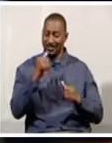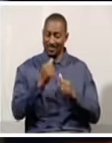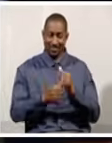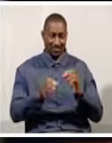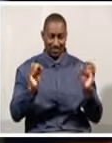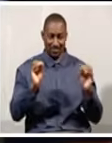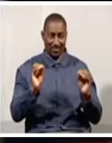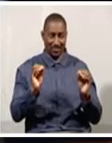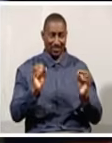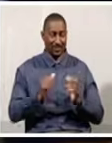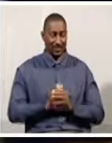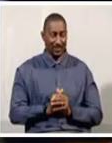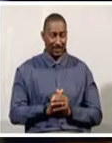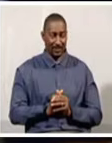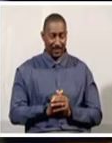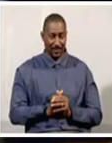And